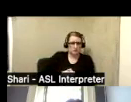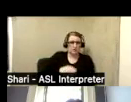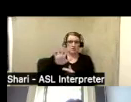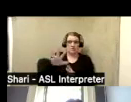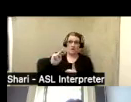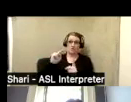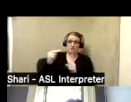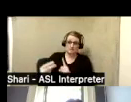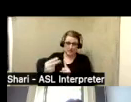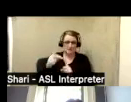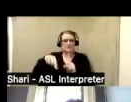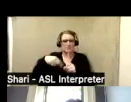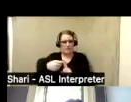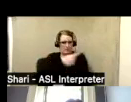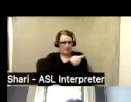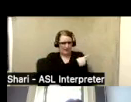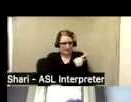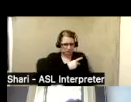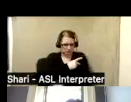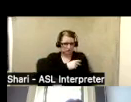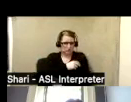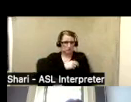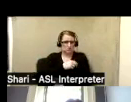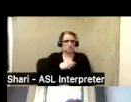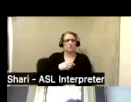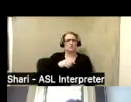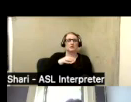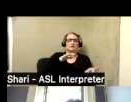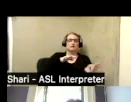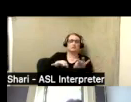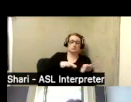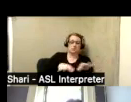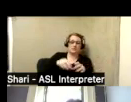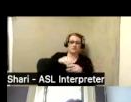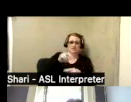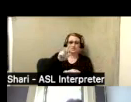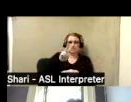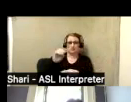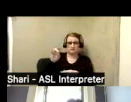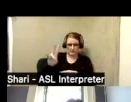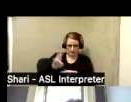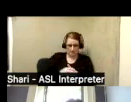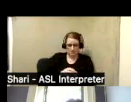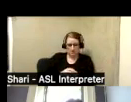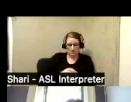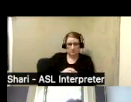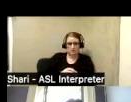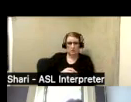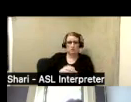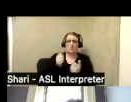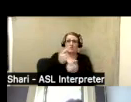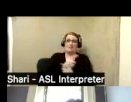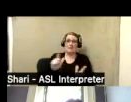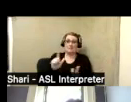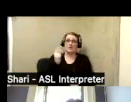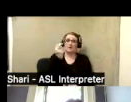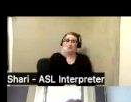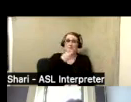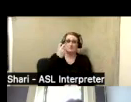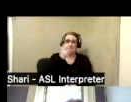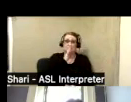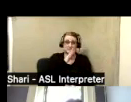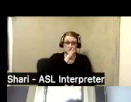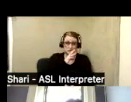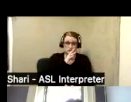on the patient. Henri described it this way in 2007. "With the liberty of speech, the moment